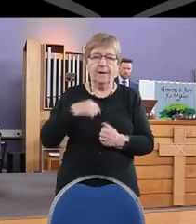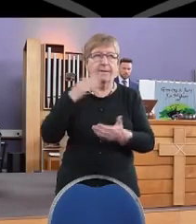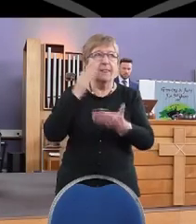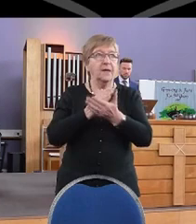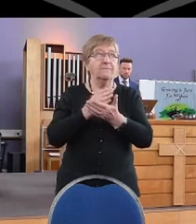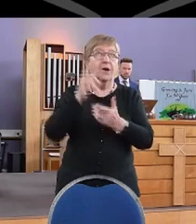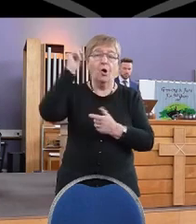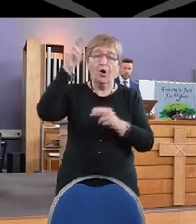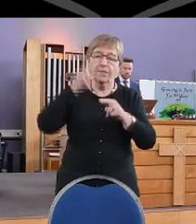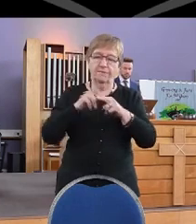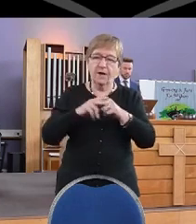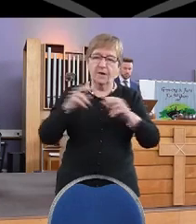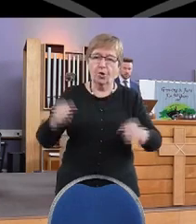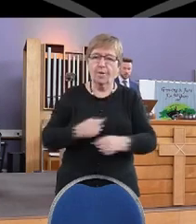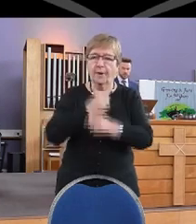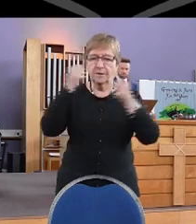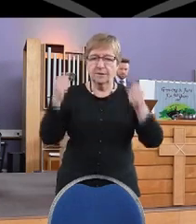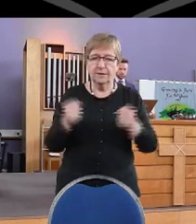I believe in God,